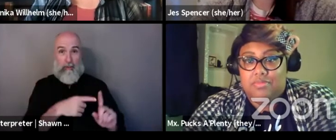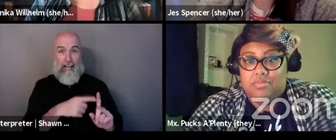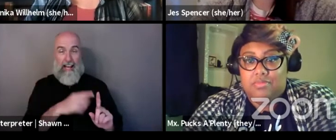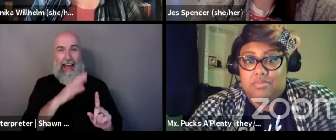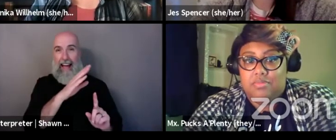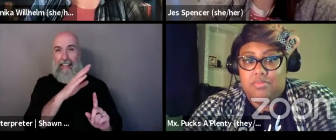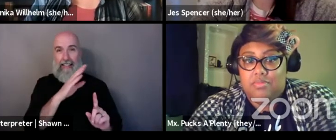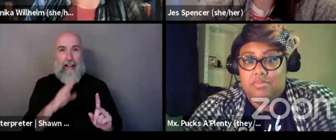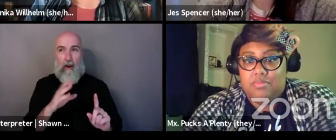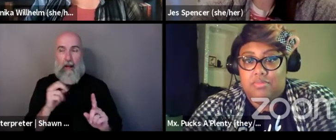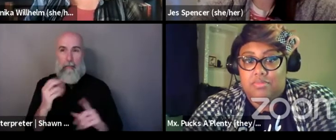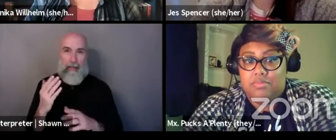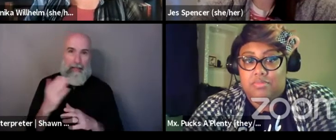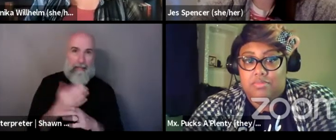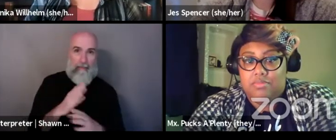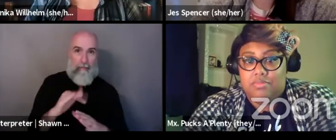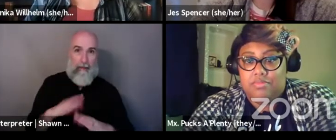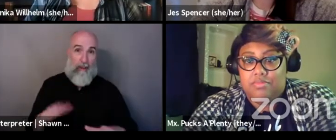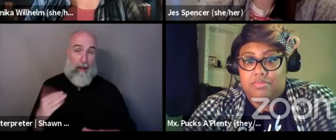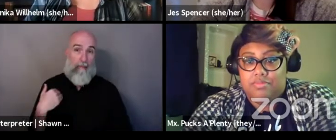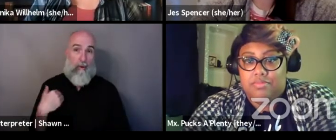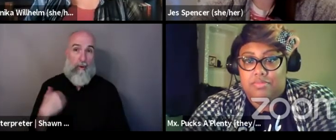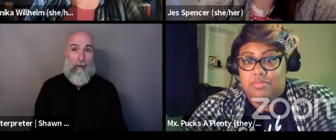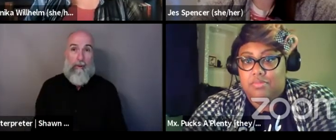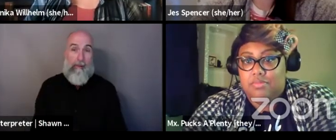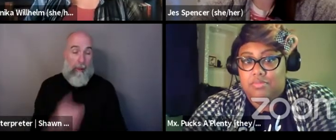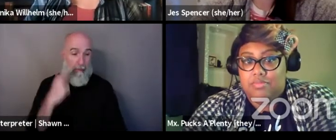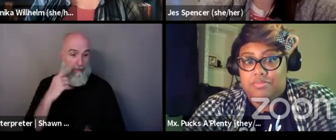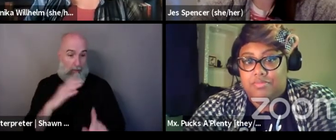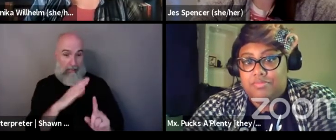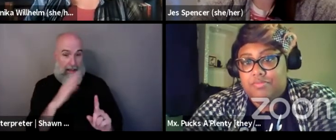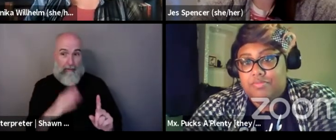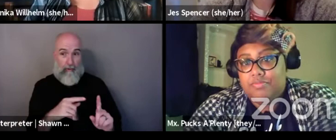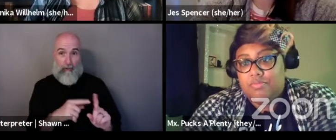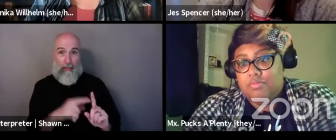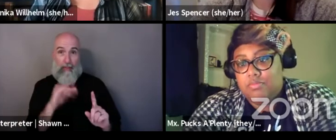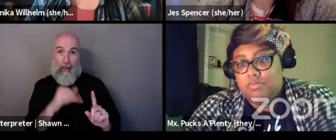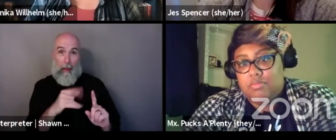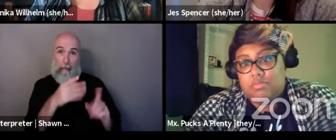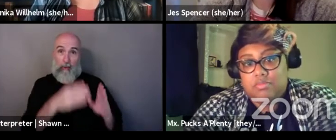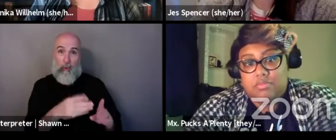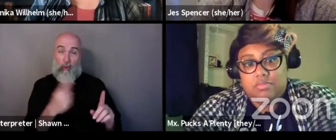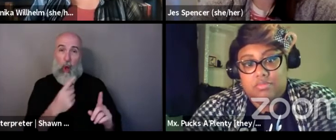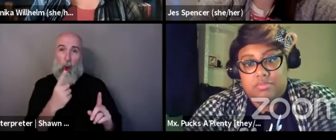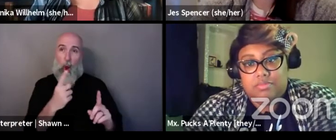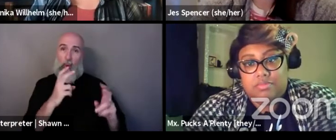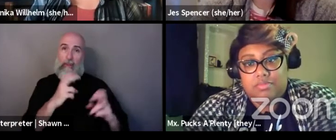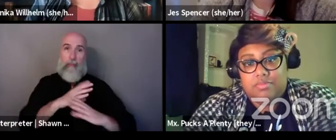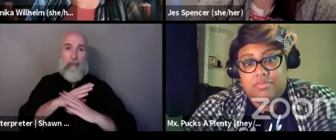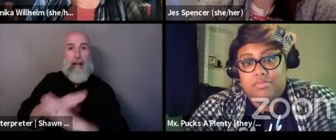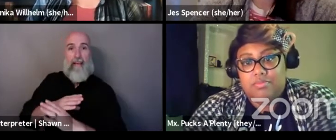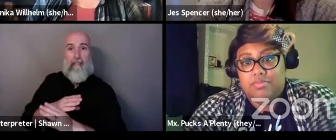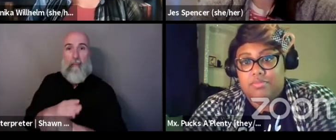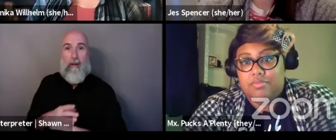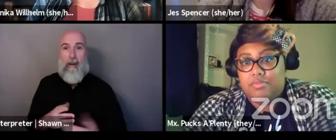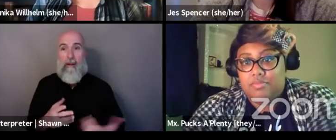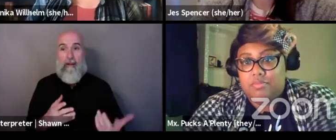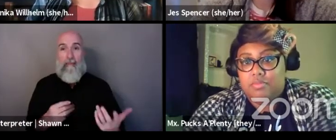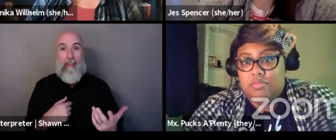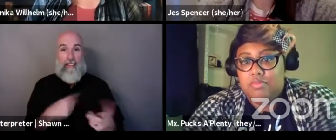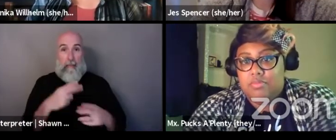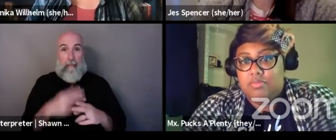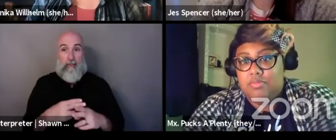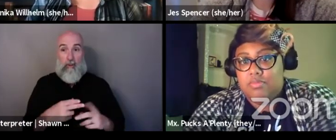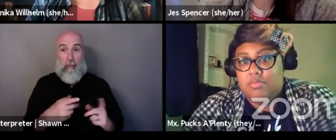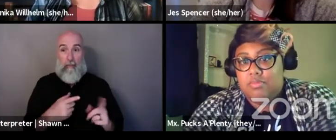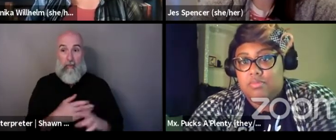to be inconvenienced by a child before, because that was something that person was always protected from. And it is like, as I mentioned before we